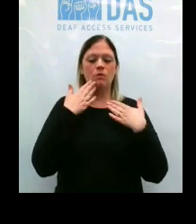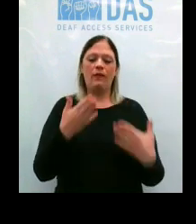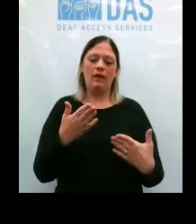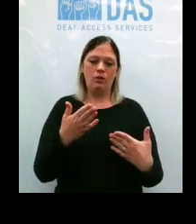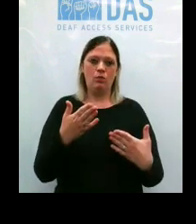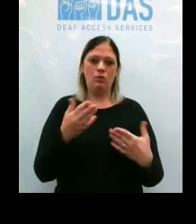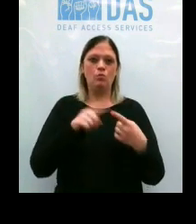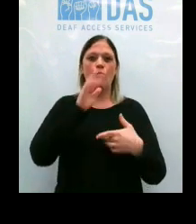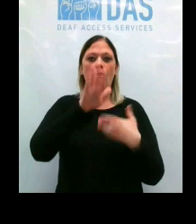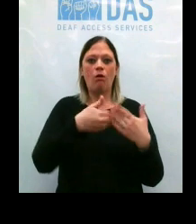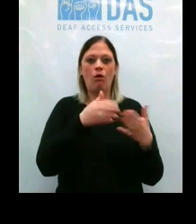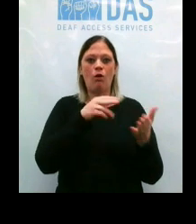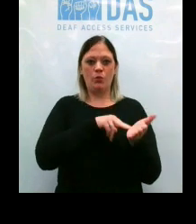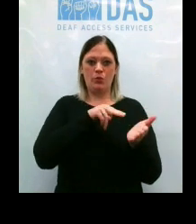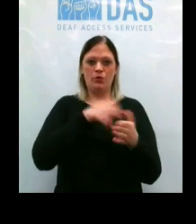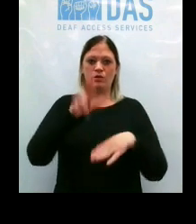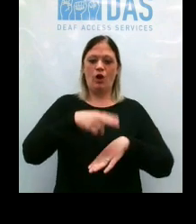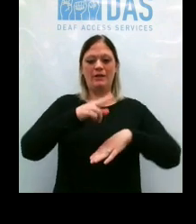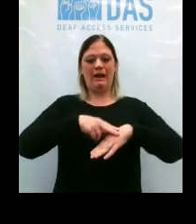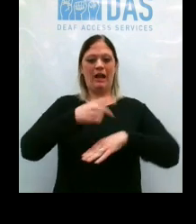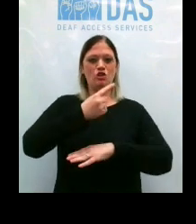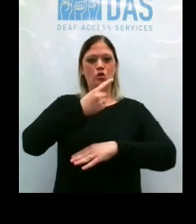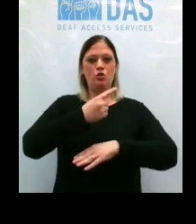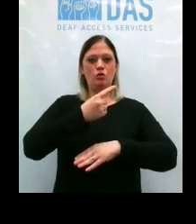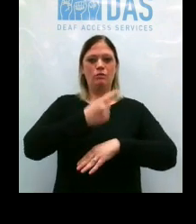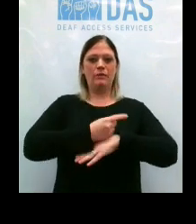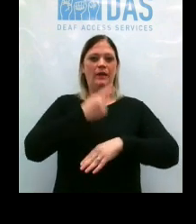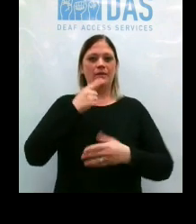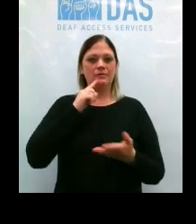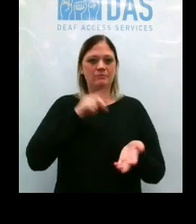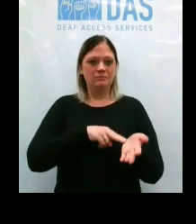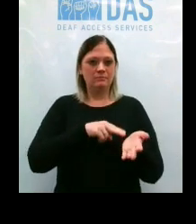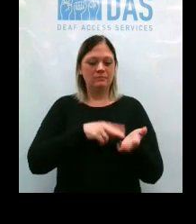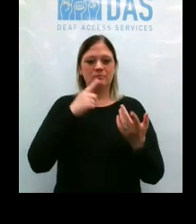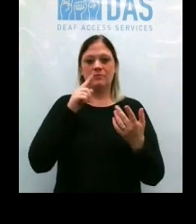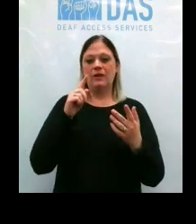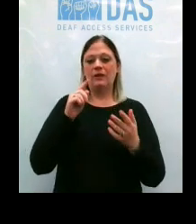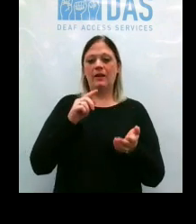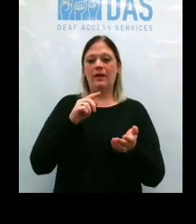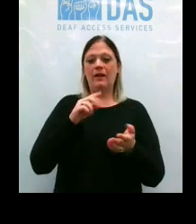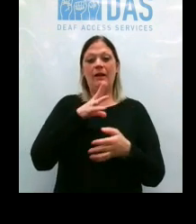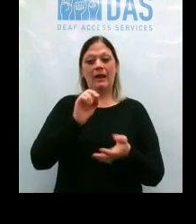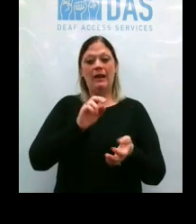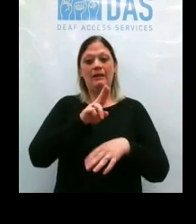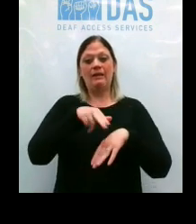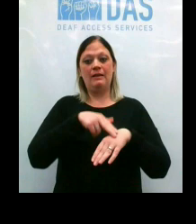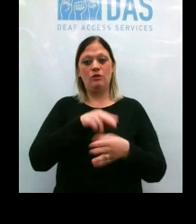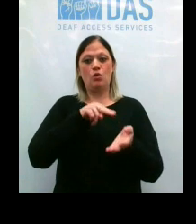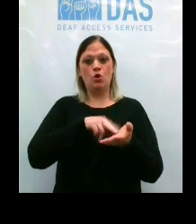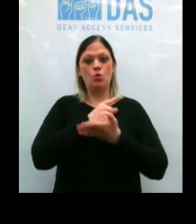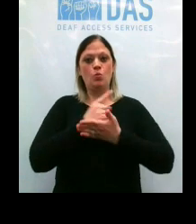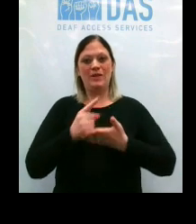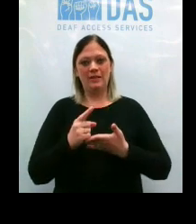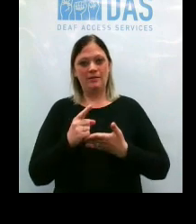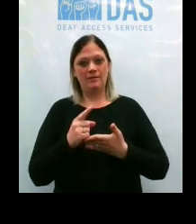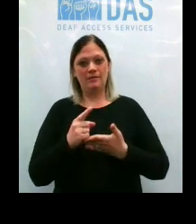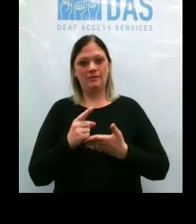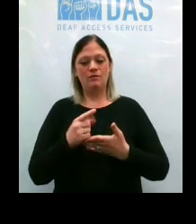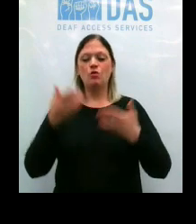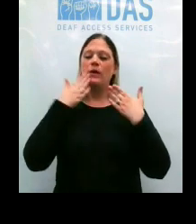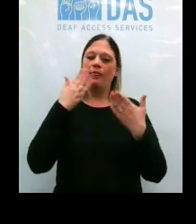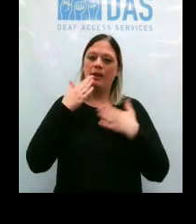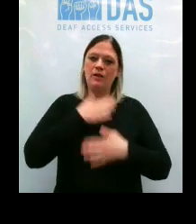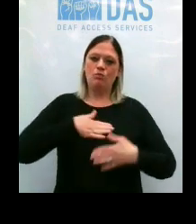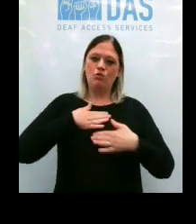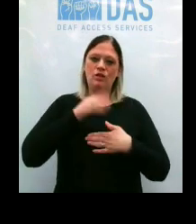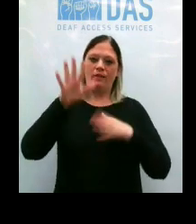all the nurses on this National Nurses Day and the start of what is National Nurses Week. We certainly thank them and